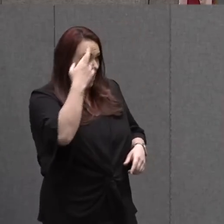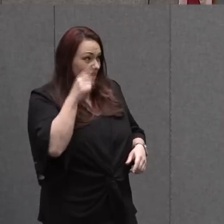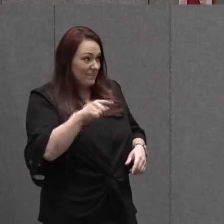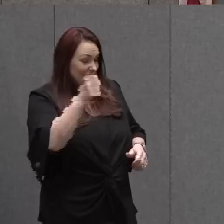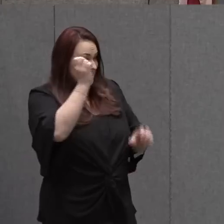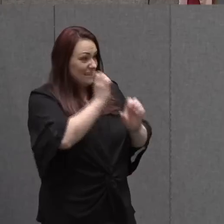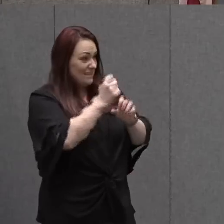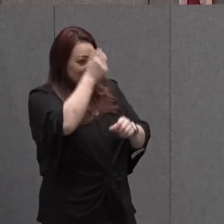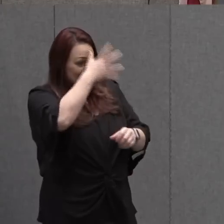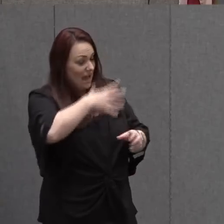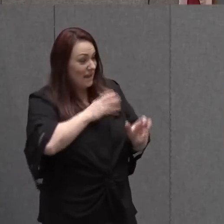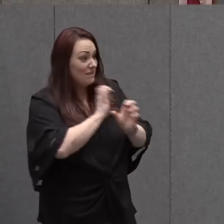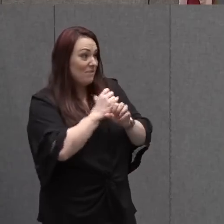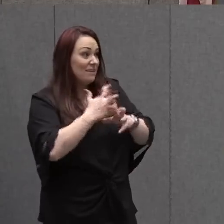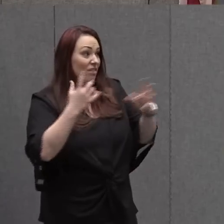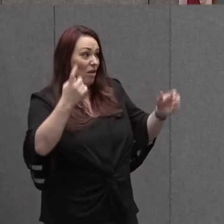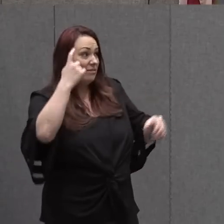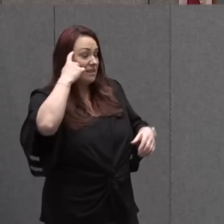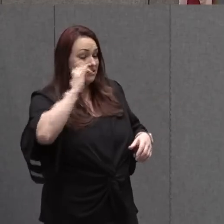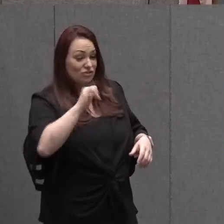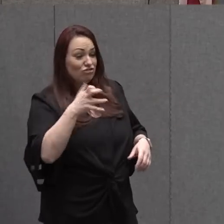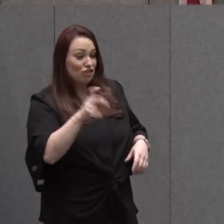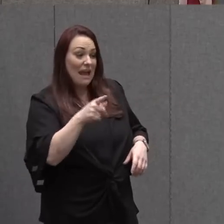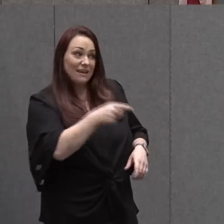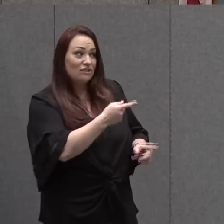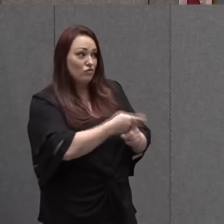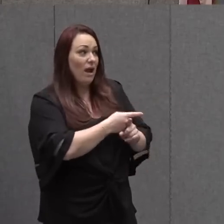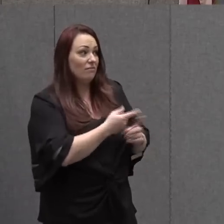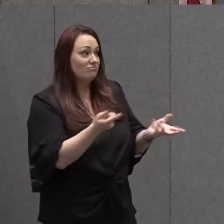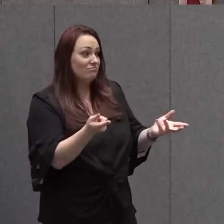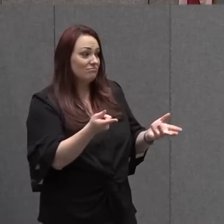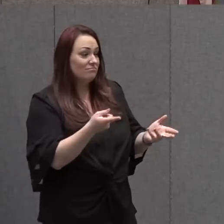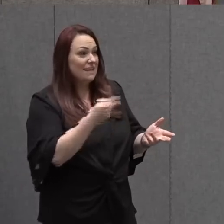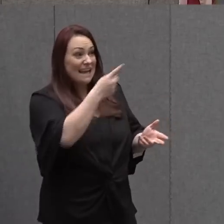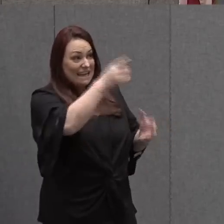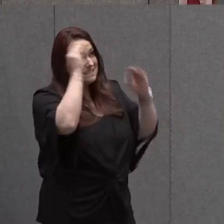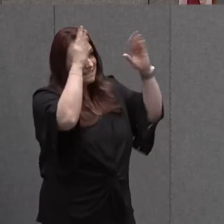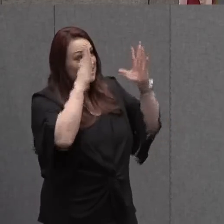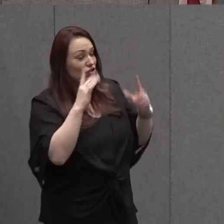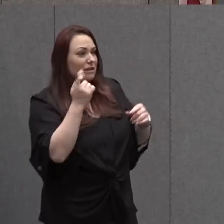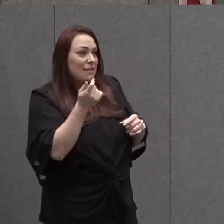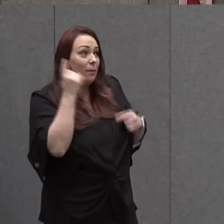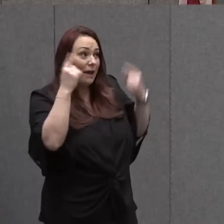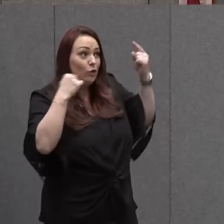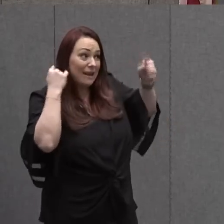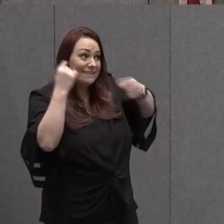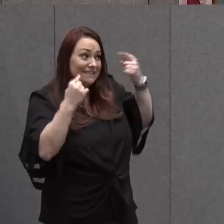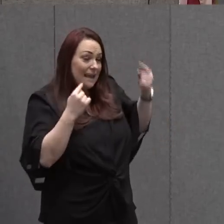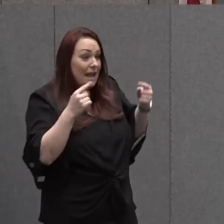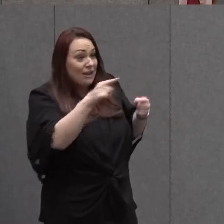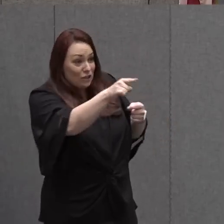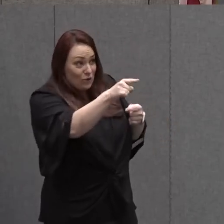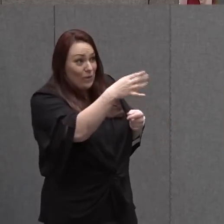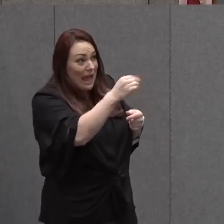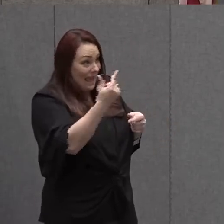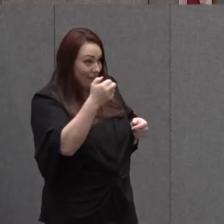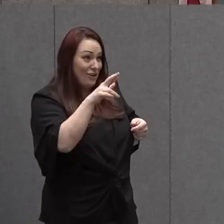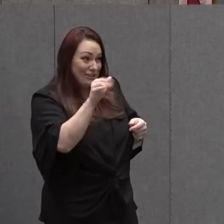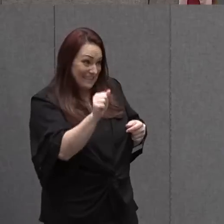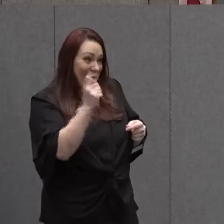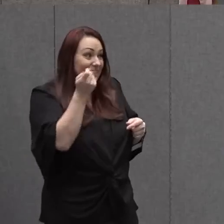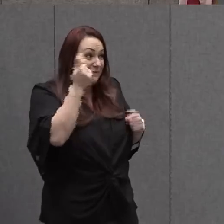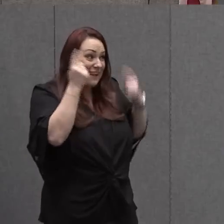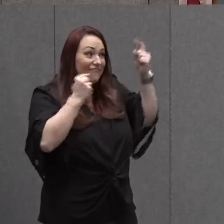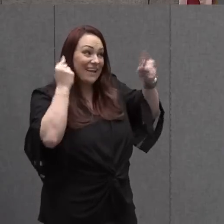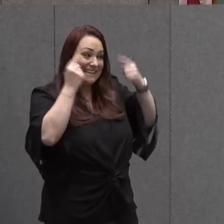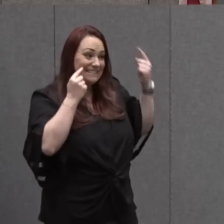of sense. This Jack, he's right. It sounds like his teacher is crazy. And just like you and Miss Garcia, he is